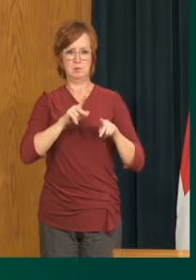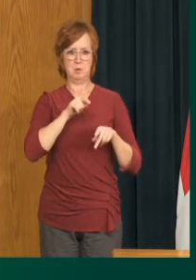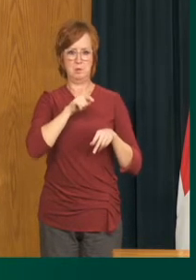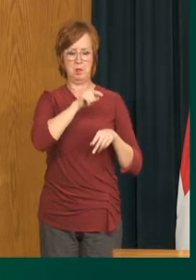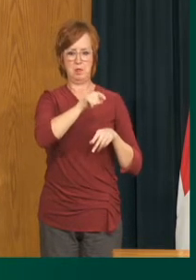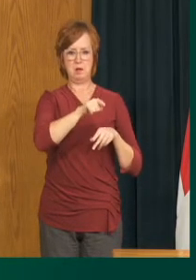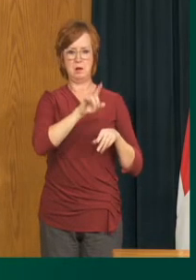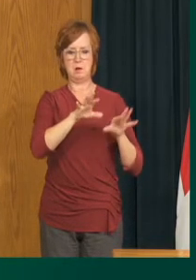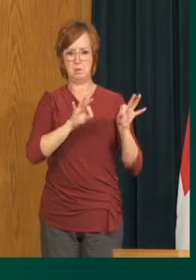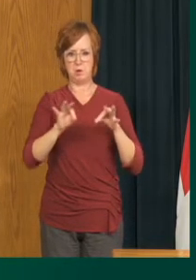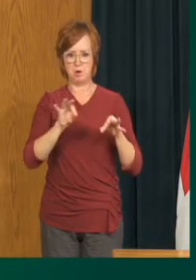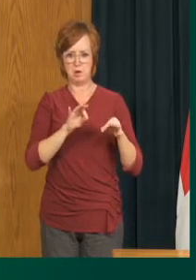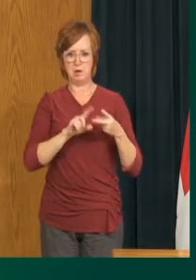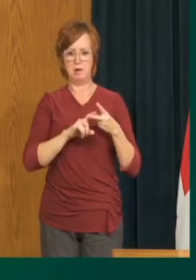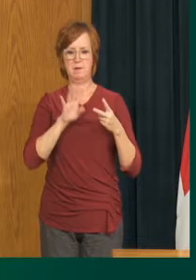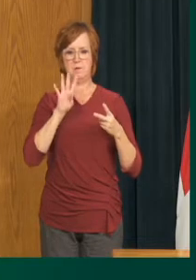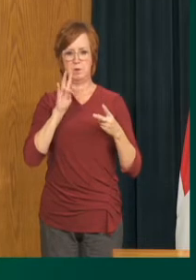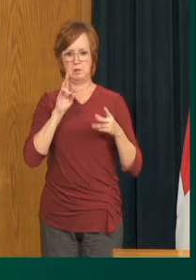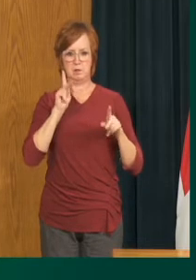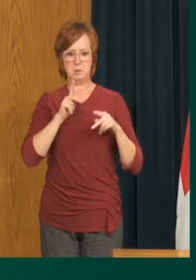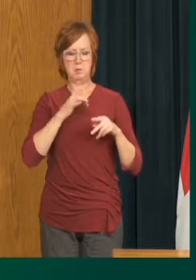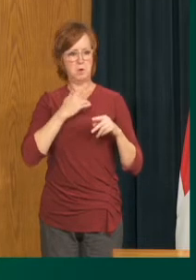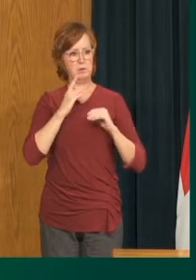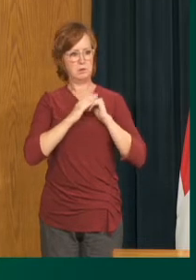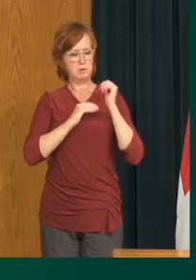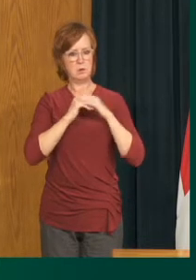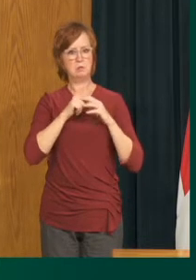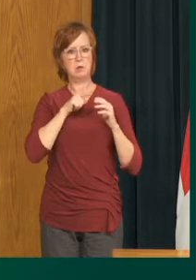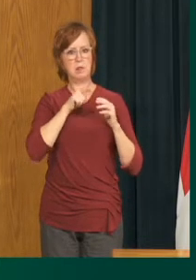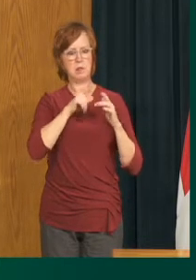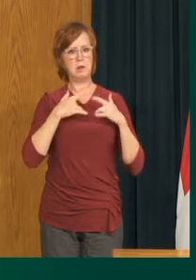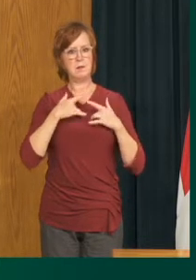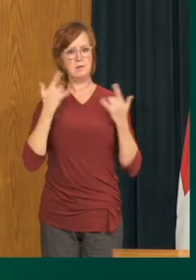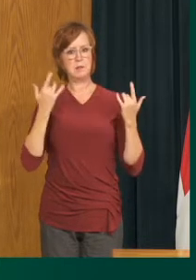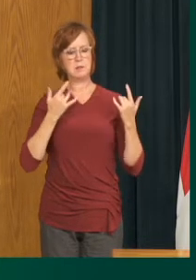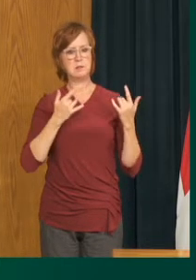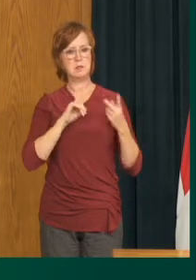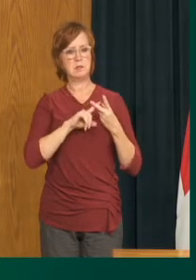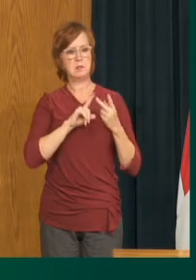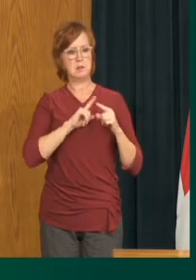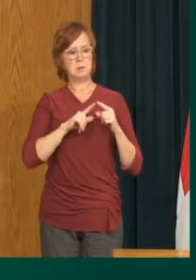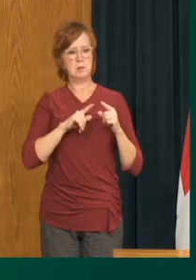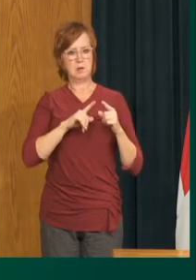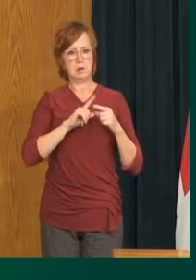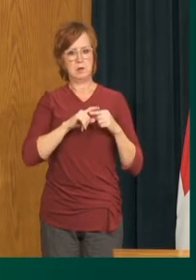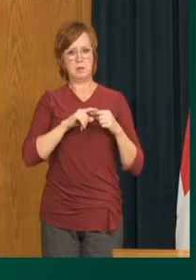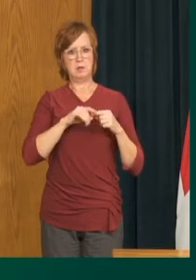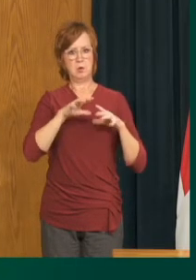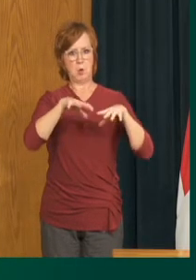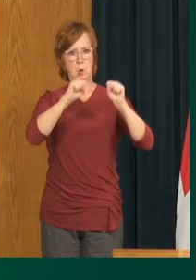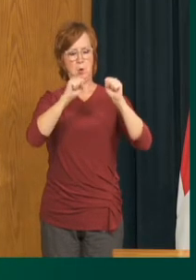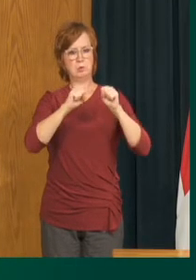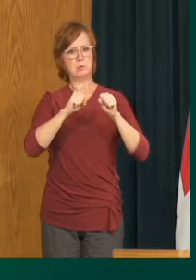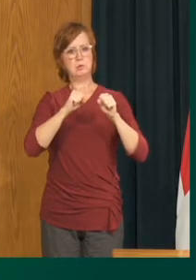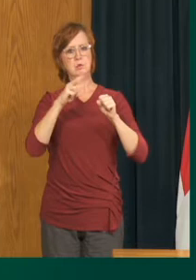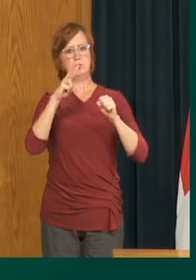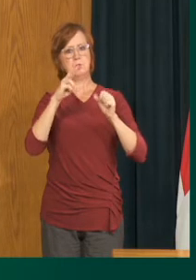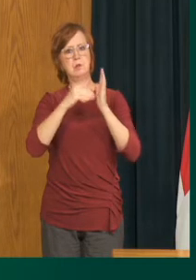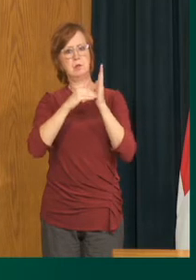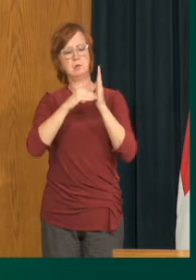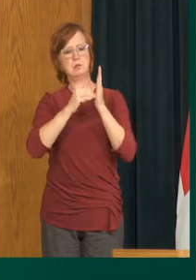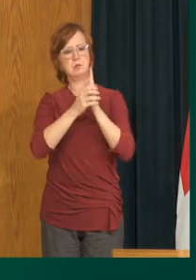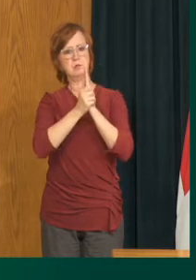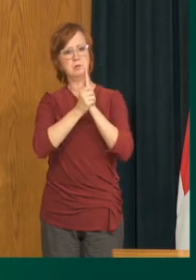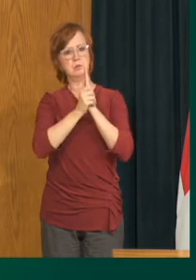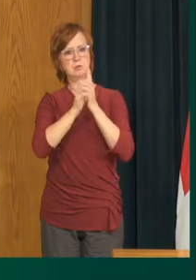47 people felt comfortable being around that amount, Why just the organizer? Why not the other participants? What I'd